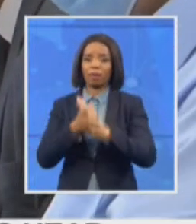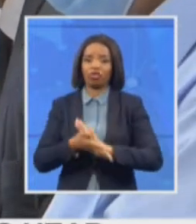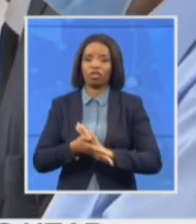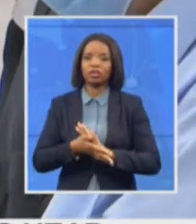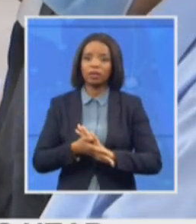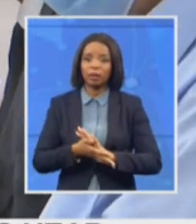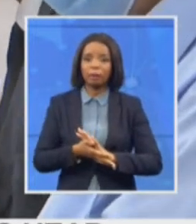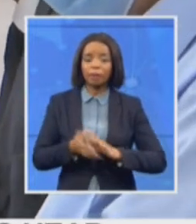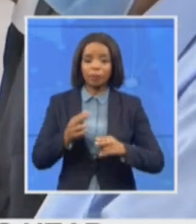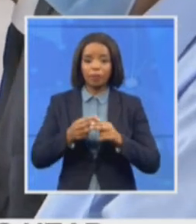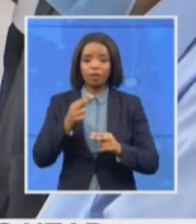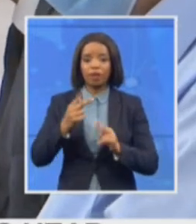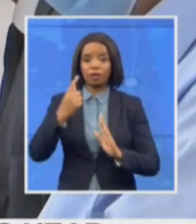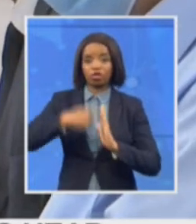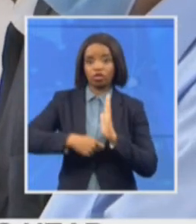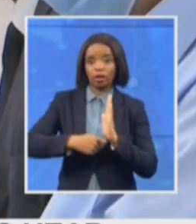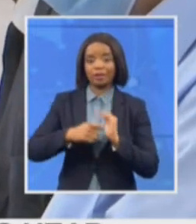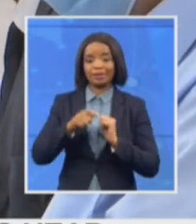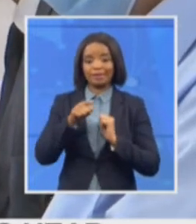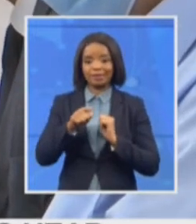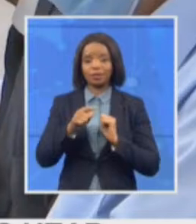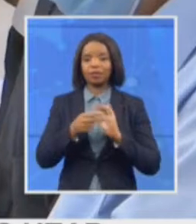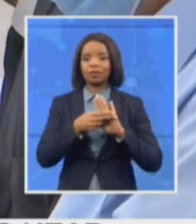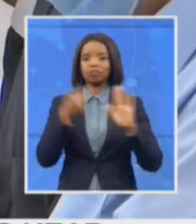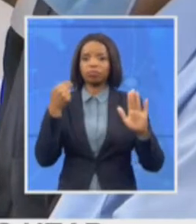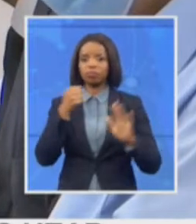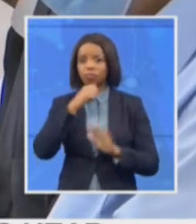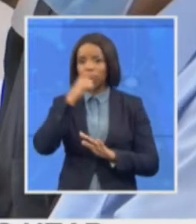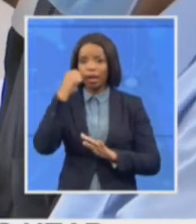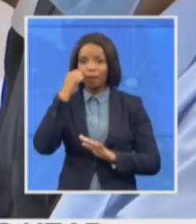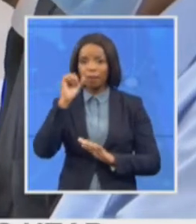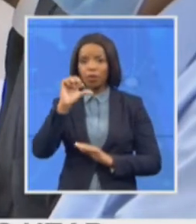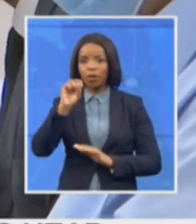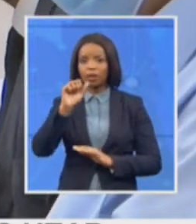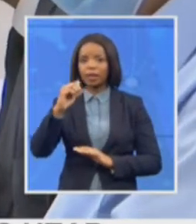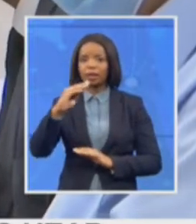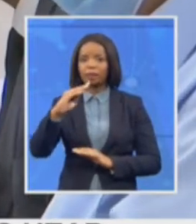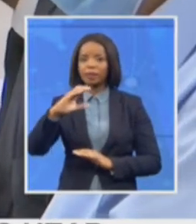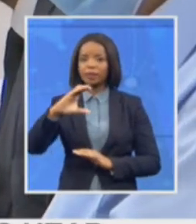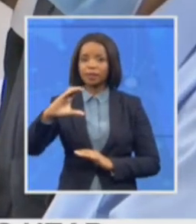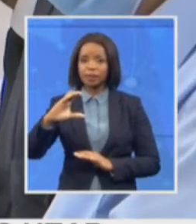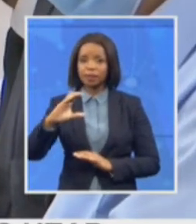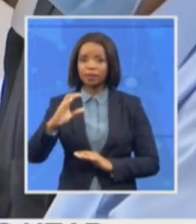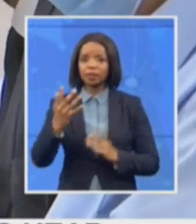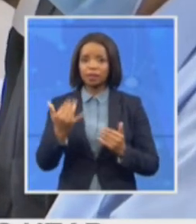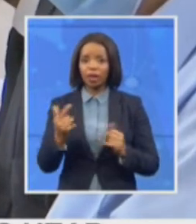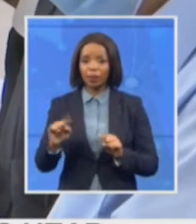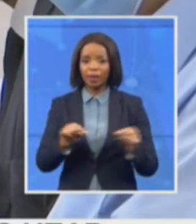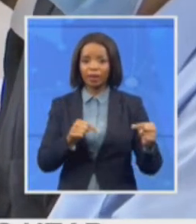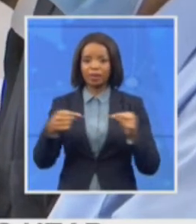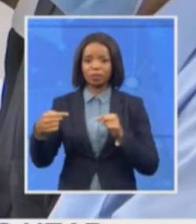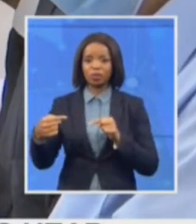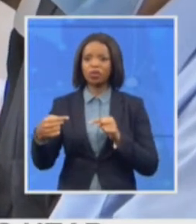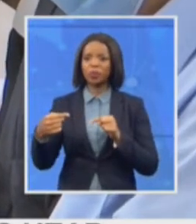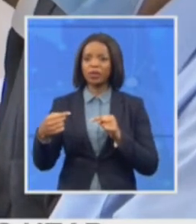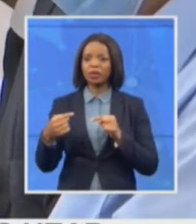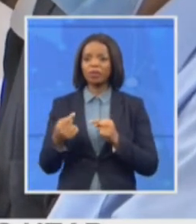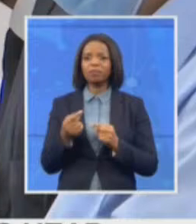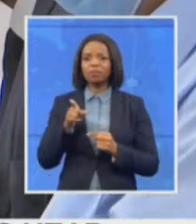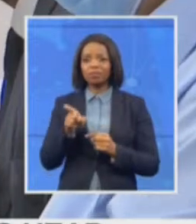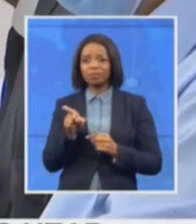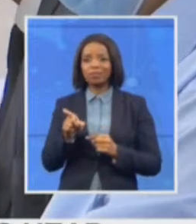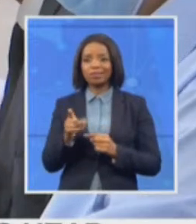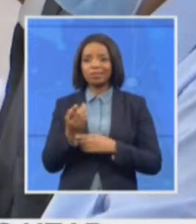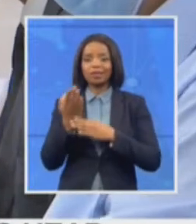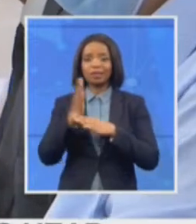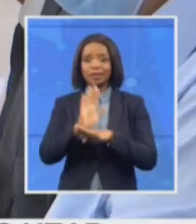into disrepute, airing an interdicted story. Considering your conduct as outlined in charges 1 and 2 above, your conduct has improperly brought the